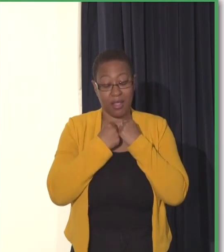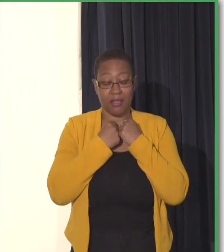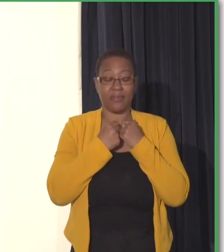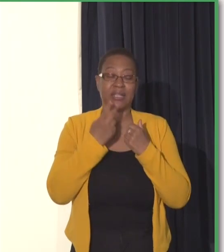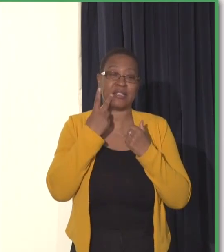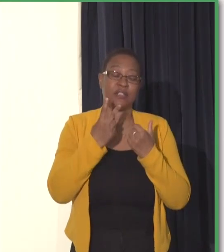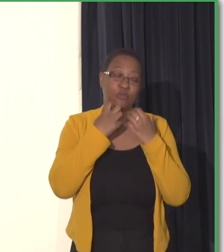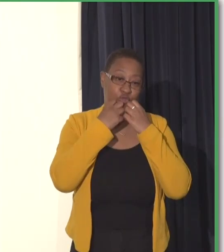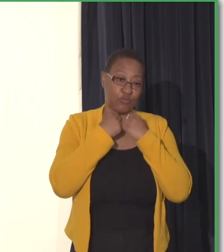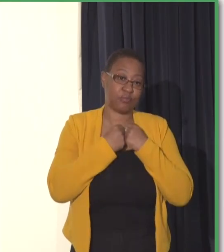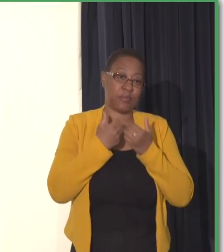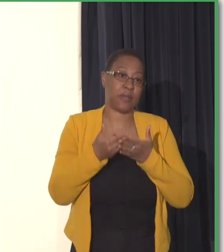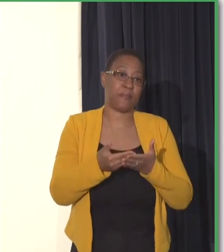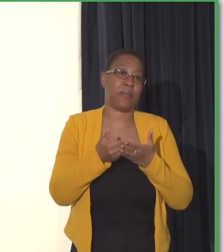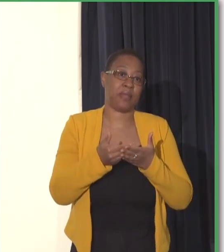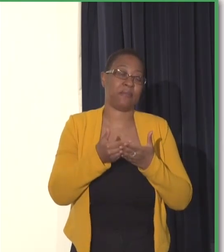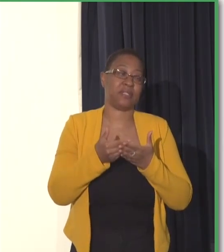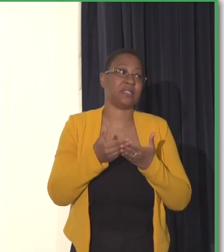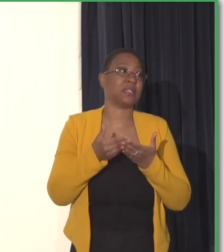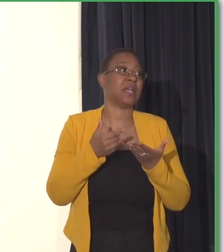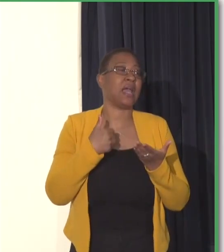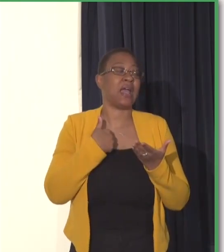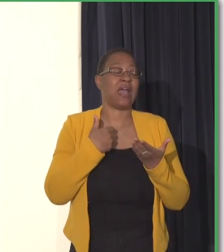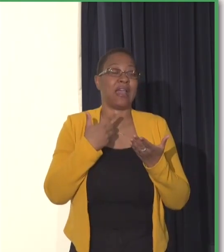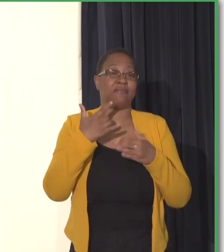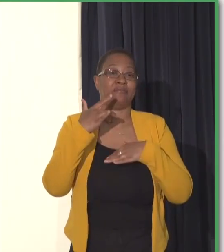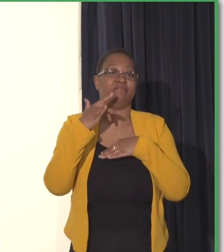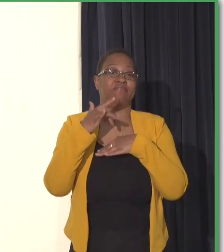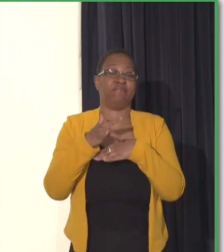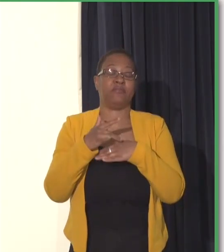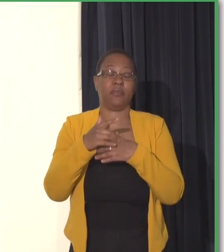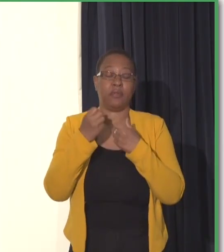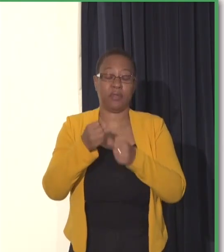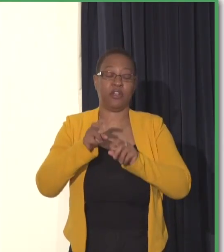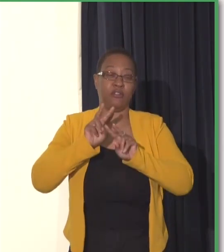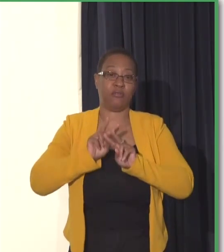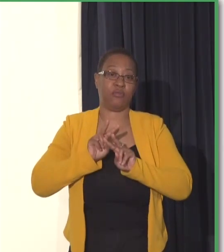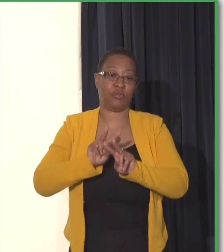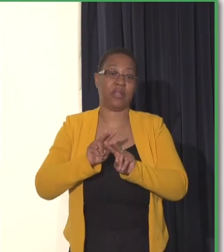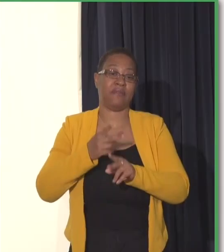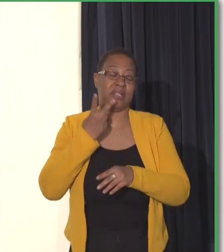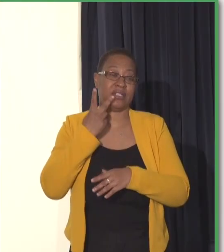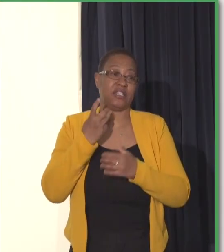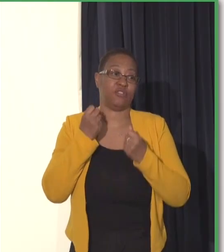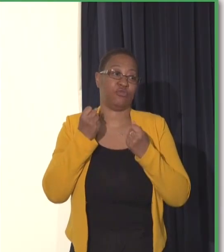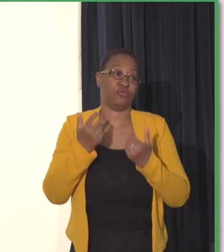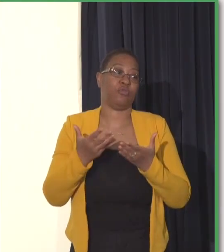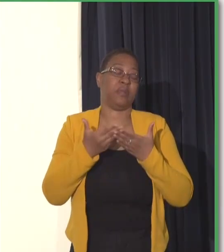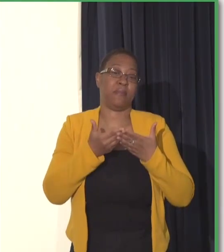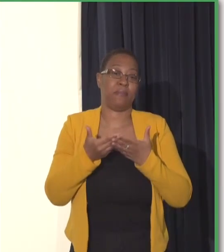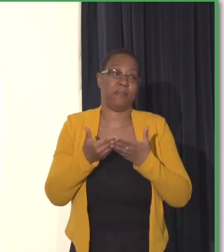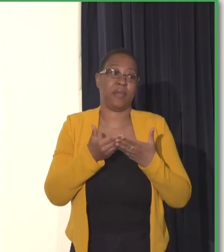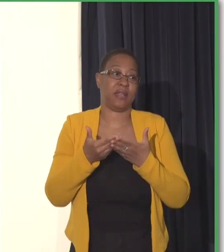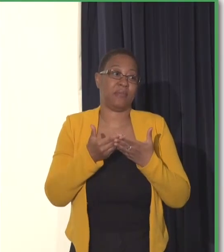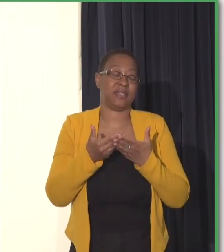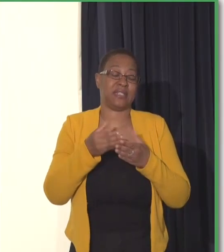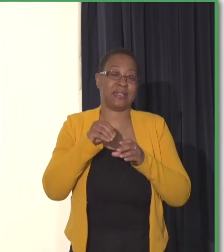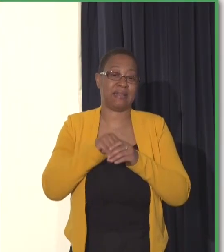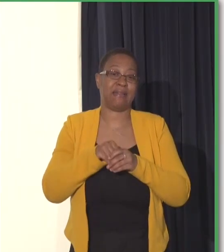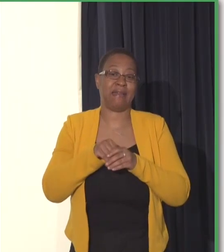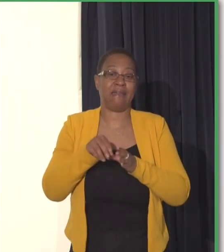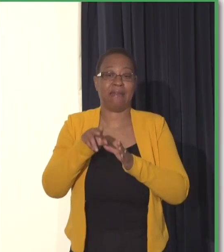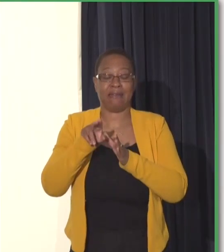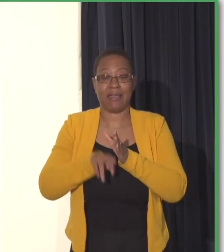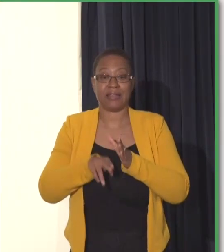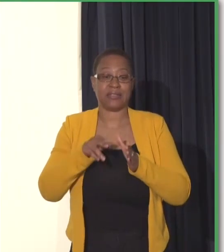precious babies. I've been to a number of children funerals and seen too many babies inside caskets, whether they've